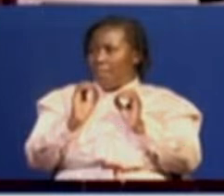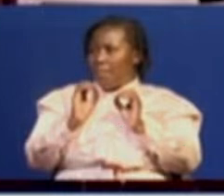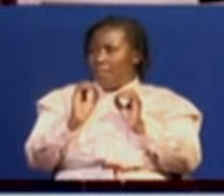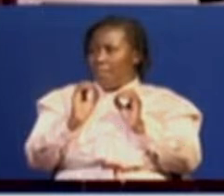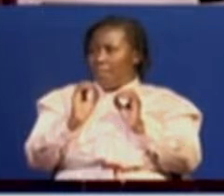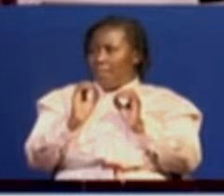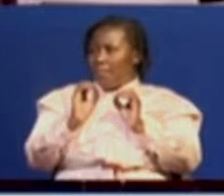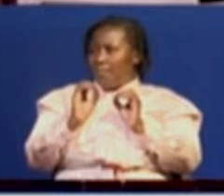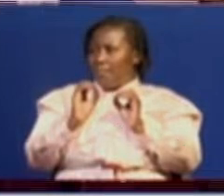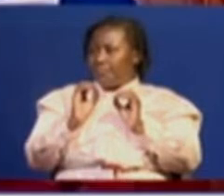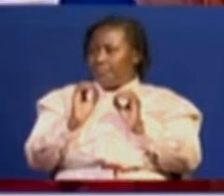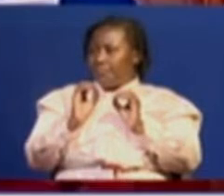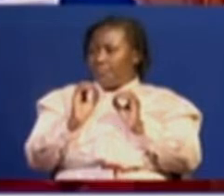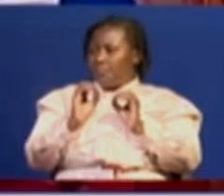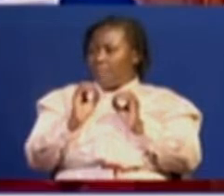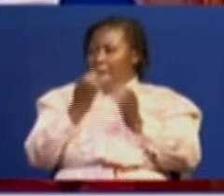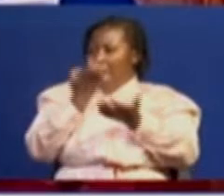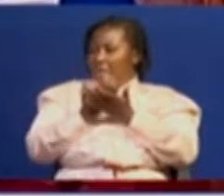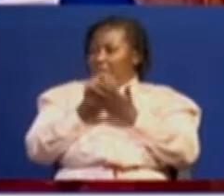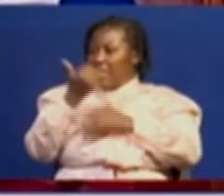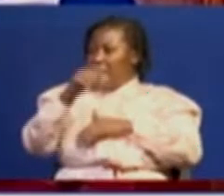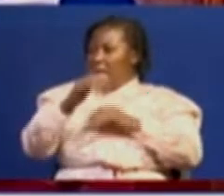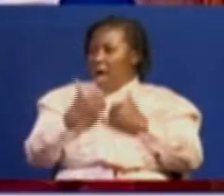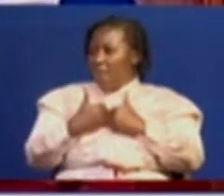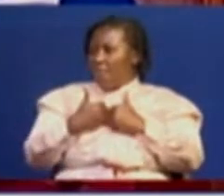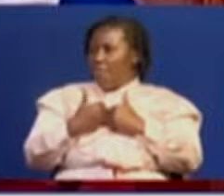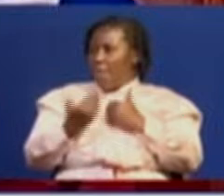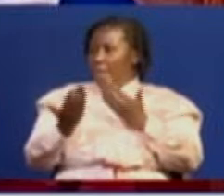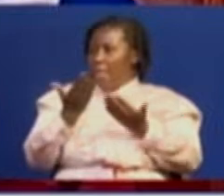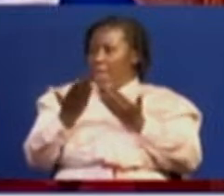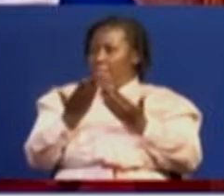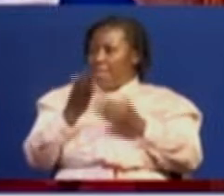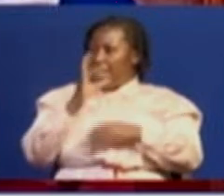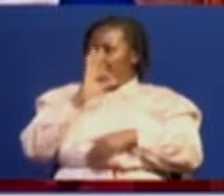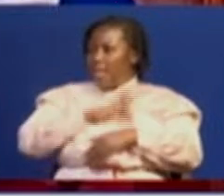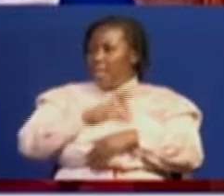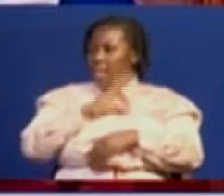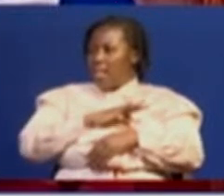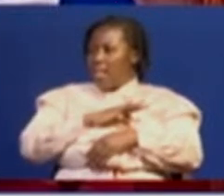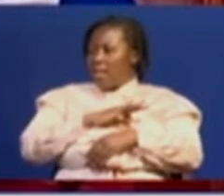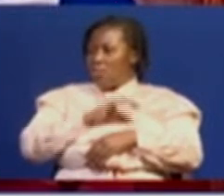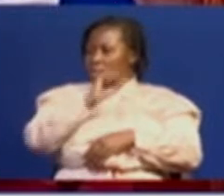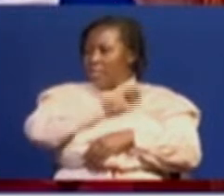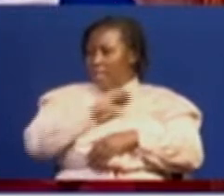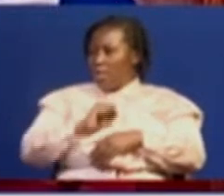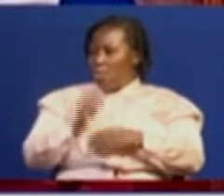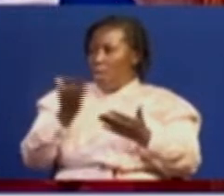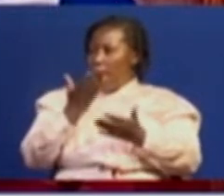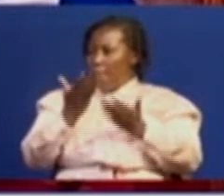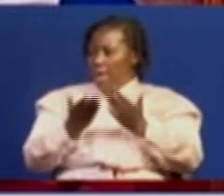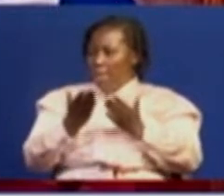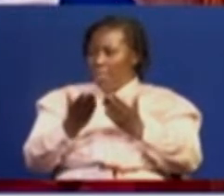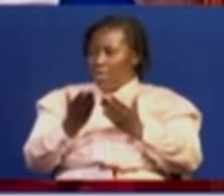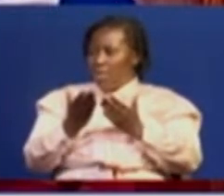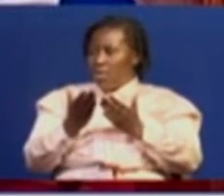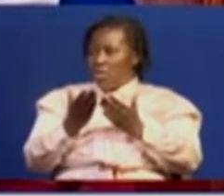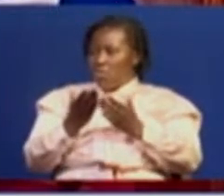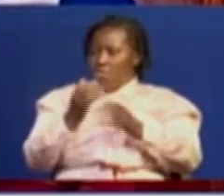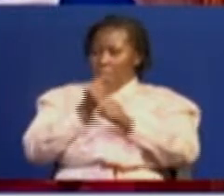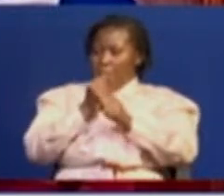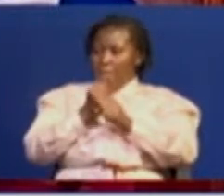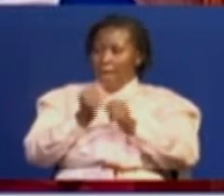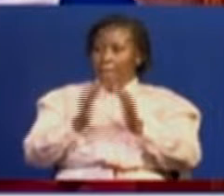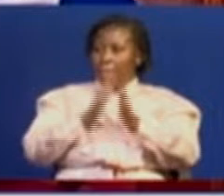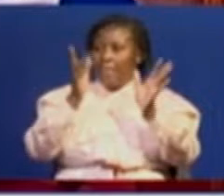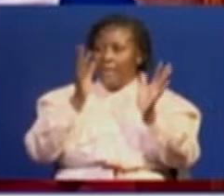So, do you have any evidence that perhaps may be beneficial to the Senate, where perhaps you might have